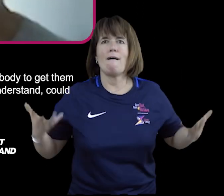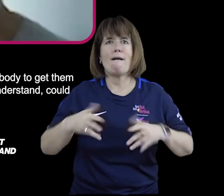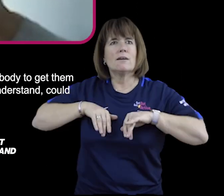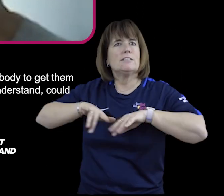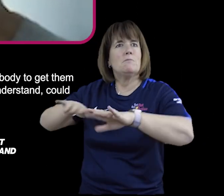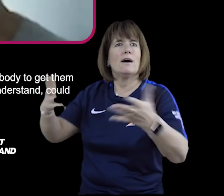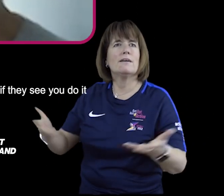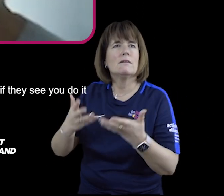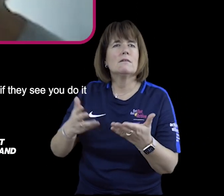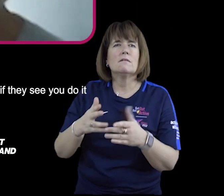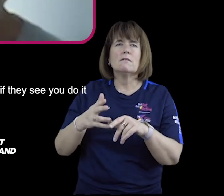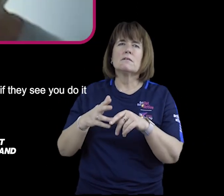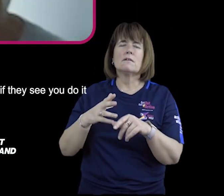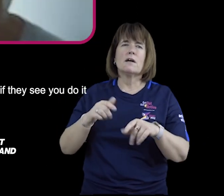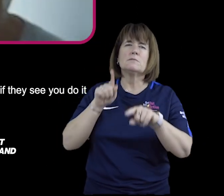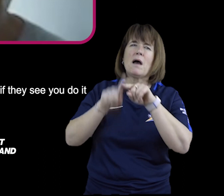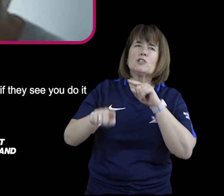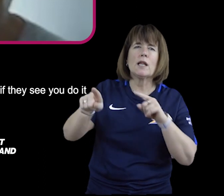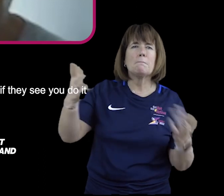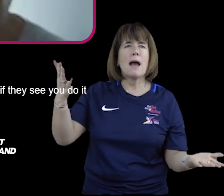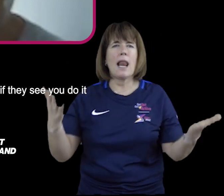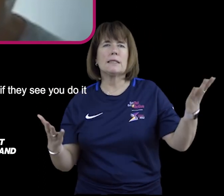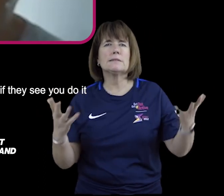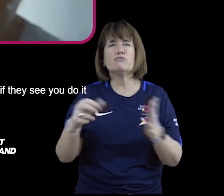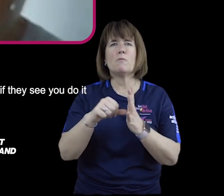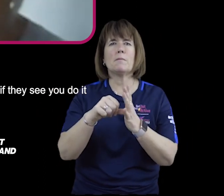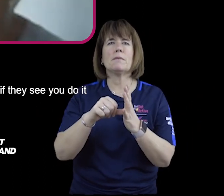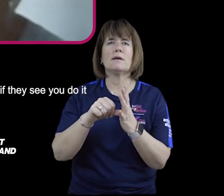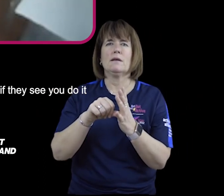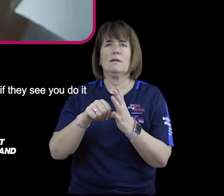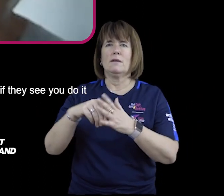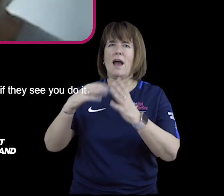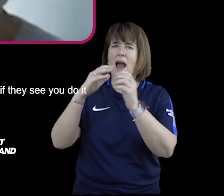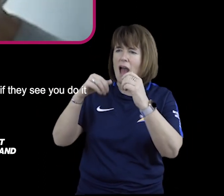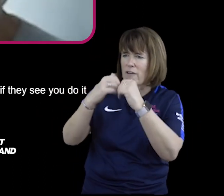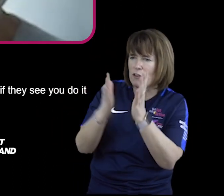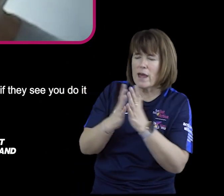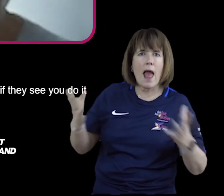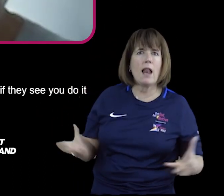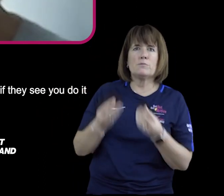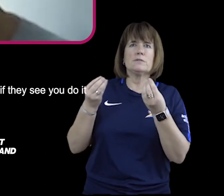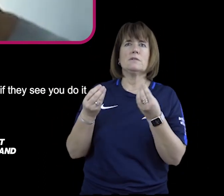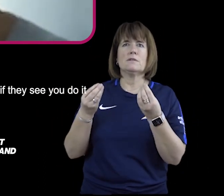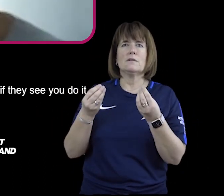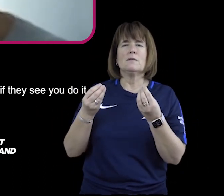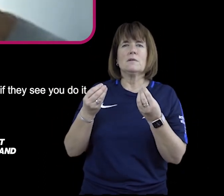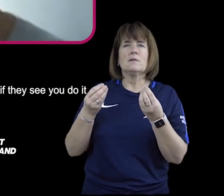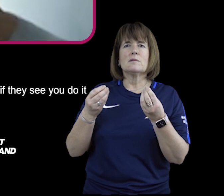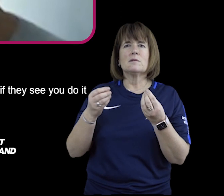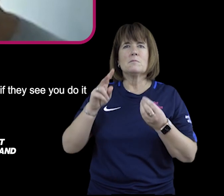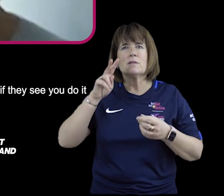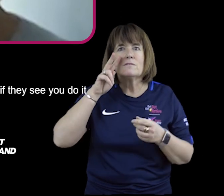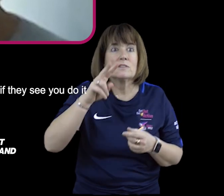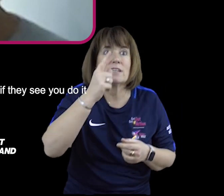to feel the same way, especially, you know, with someone who's got balance issues and everything else. It does help, but if they see you do